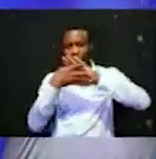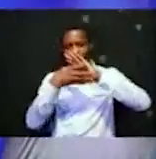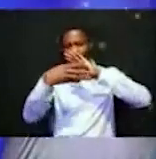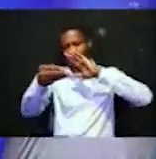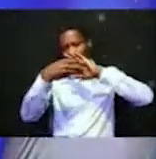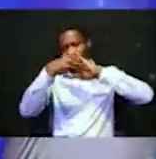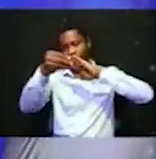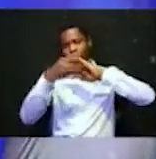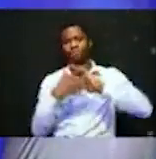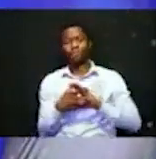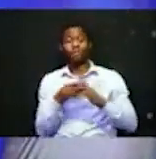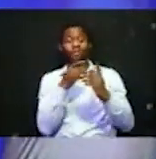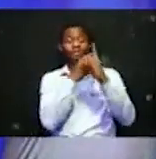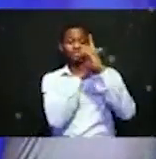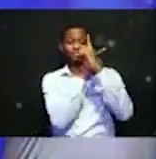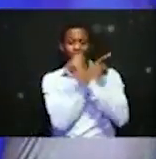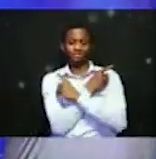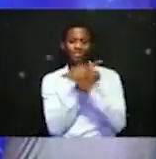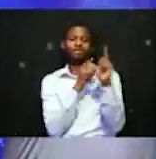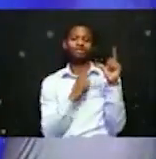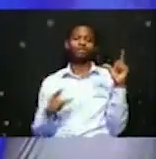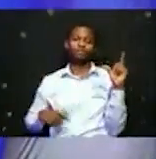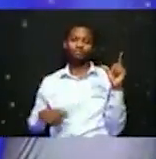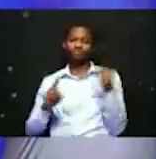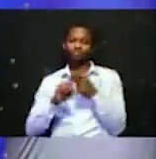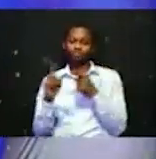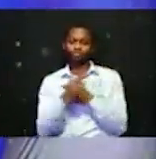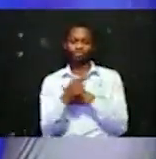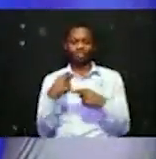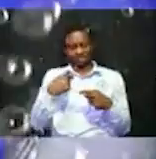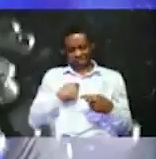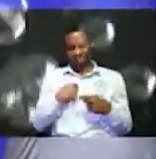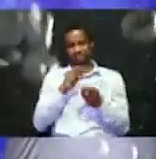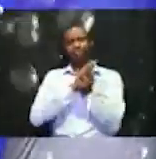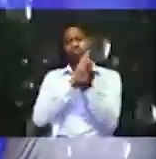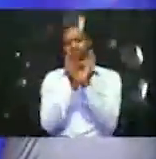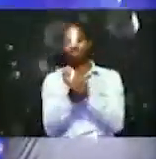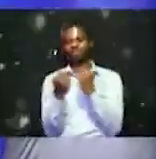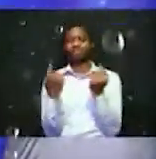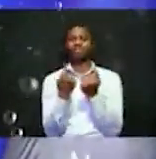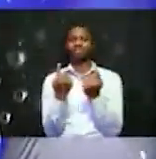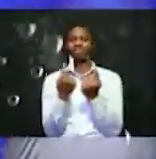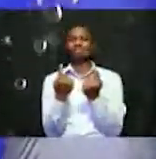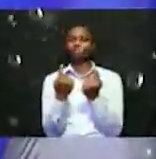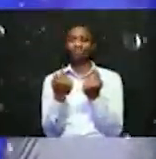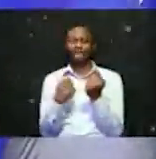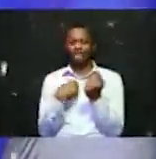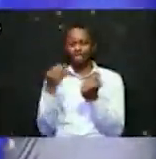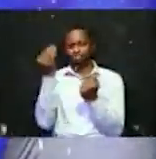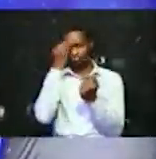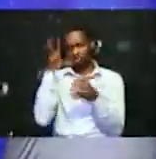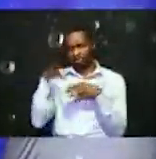me. Dear Lord, today I repent of my sins and acknowledge